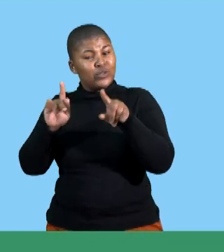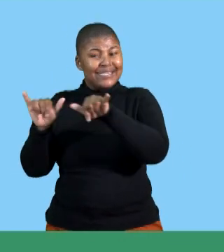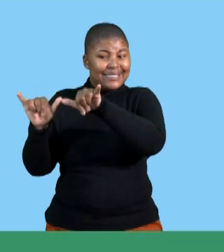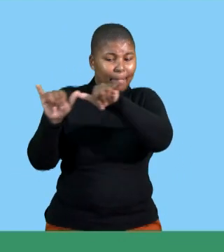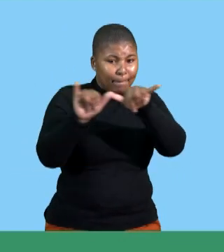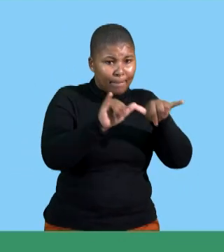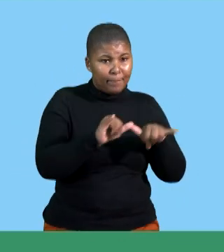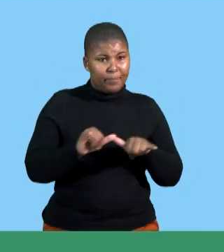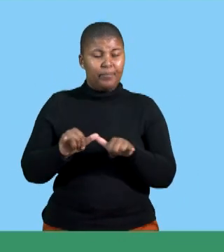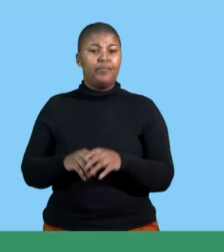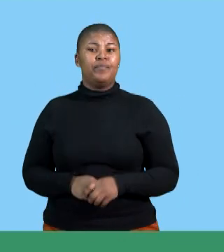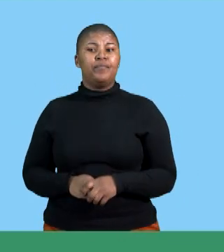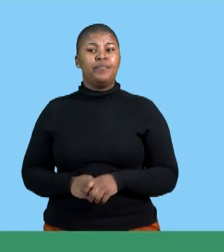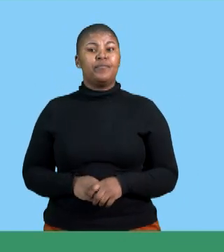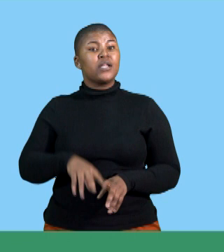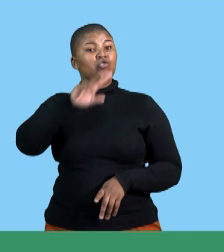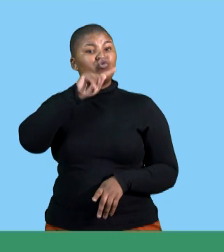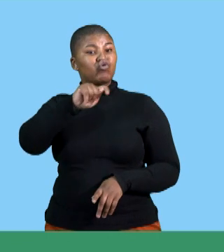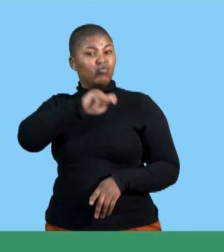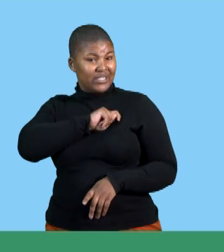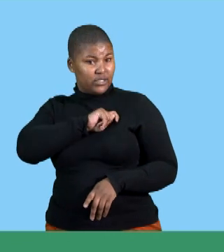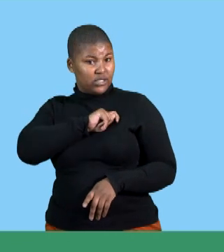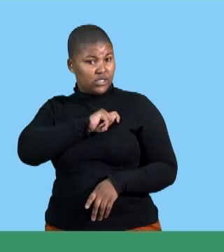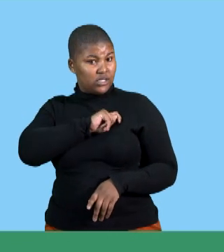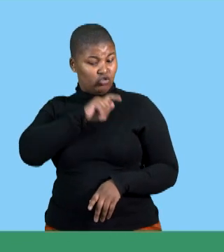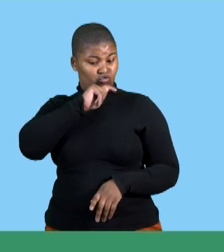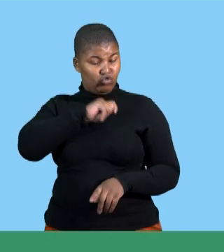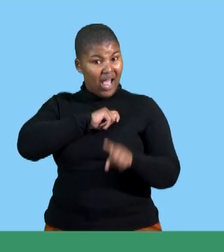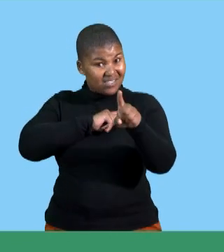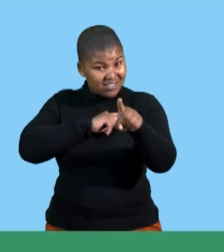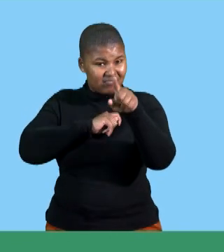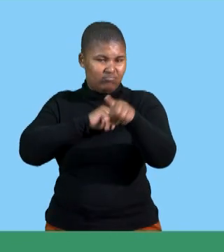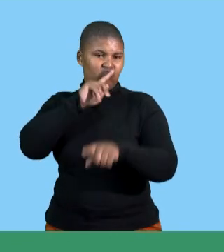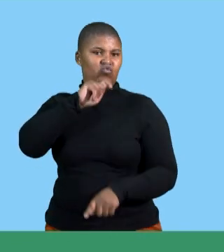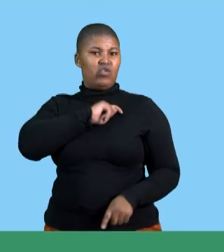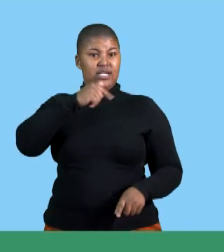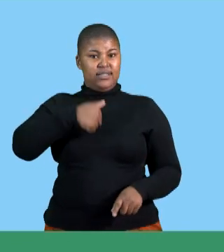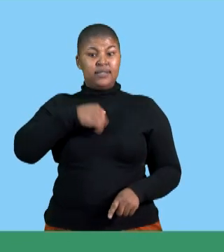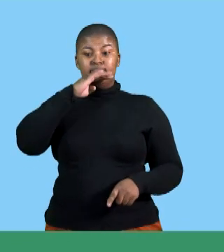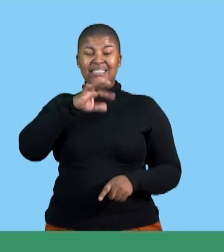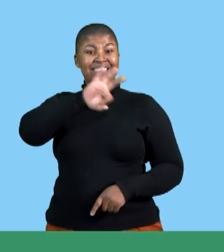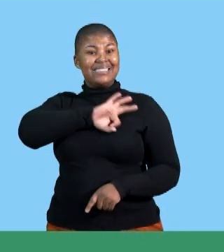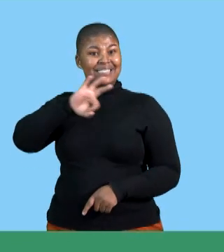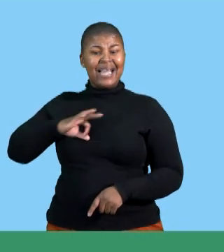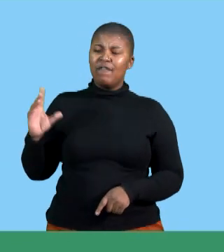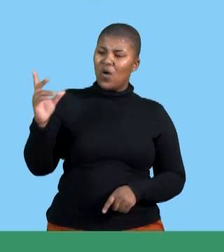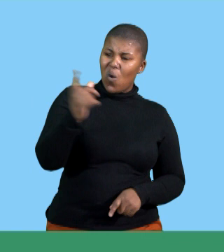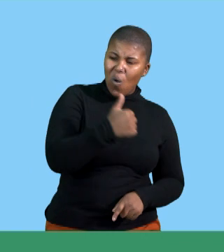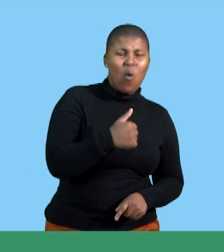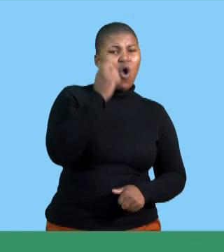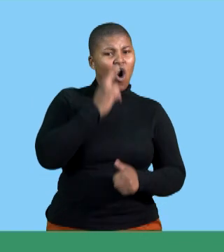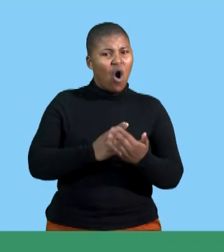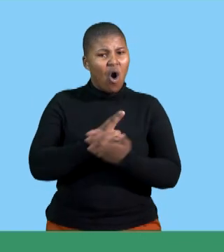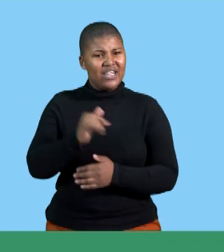else. We had another term actually, which is mutual trust. When employees enjoy a culture of honesty